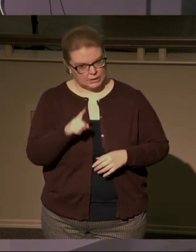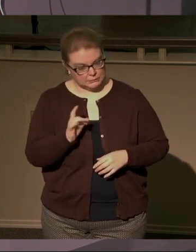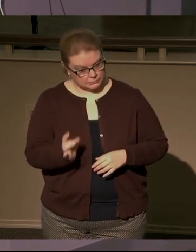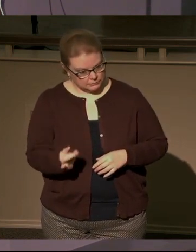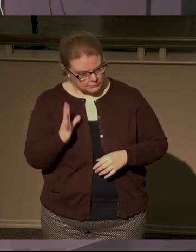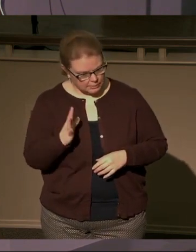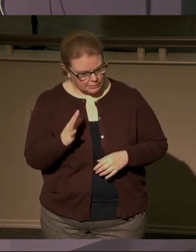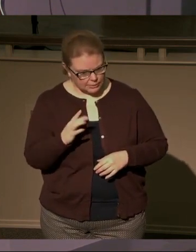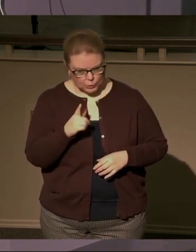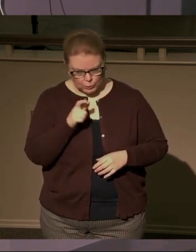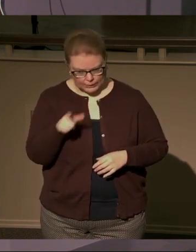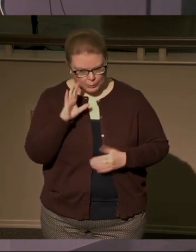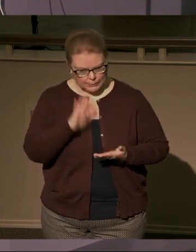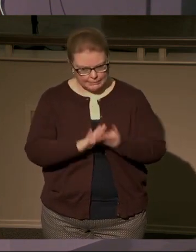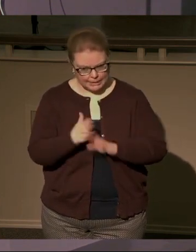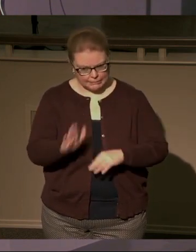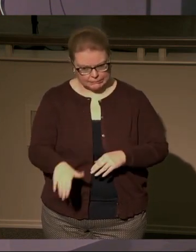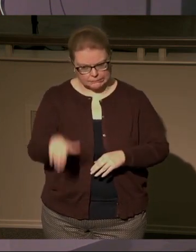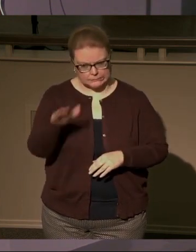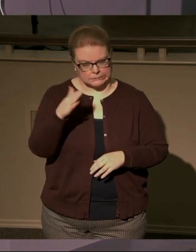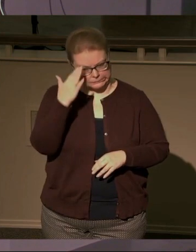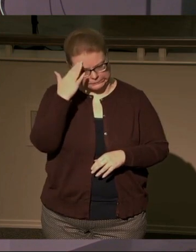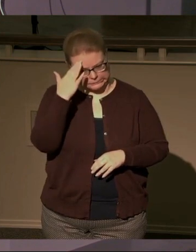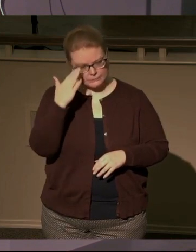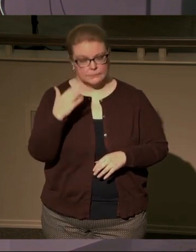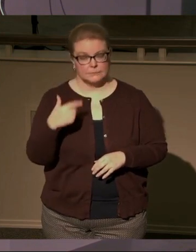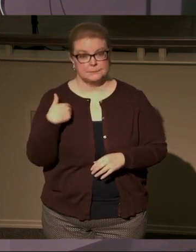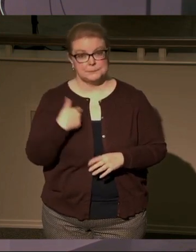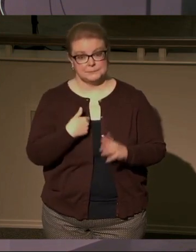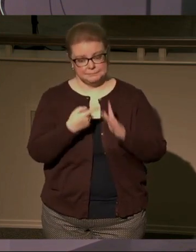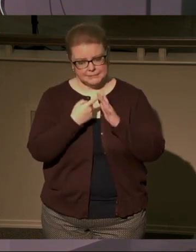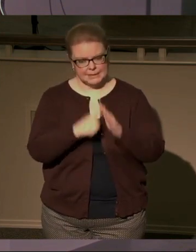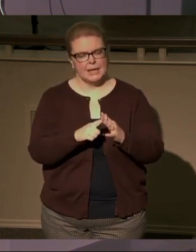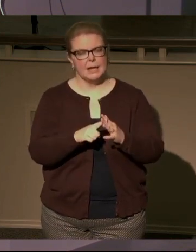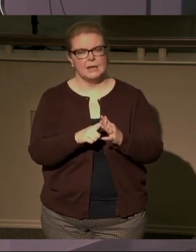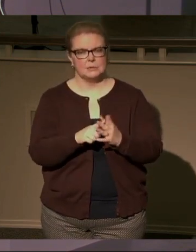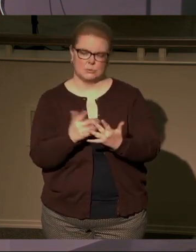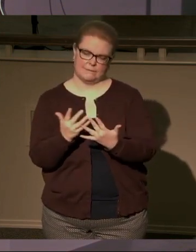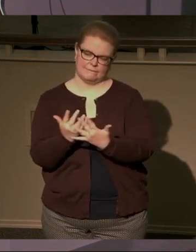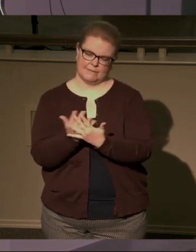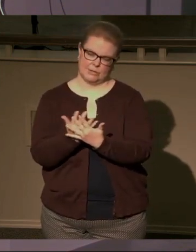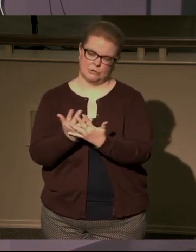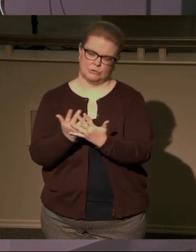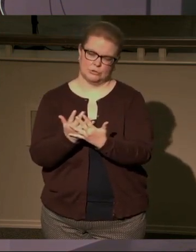kind of person this kid's going to be. And we begin to filter through